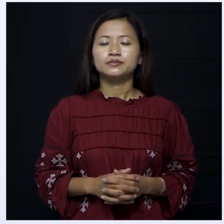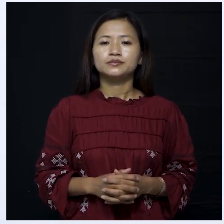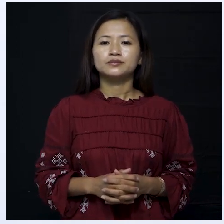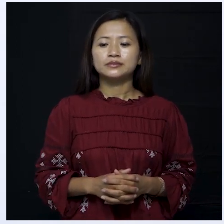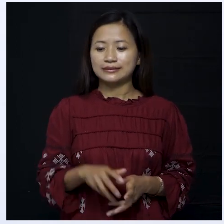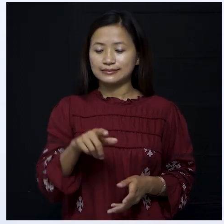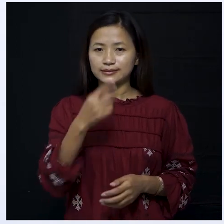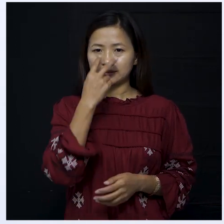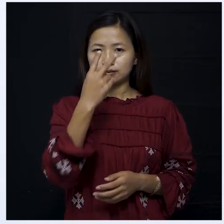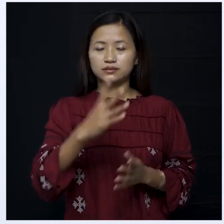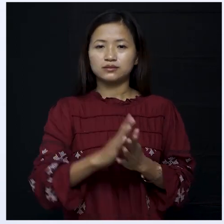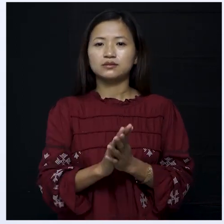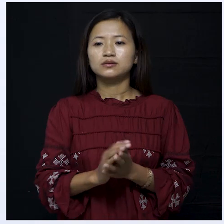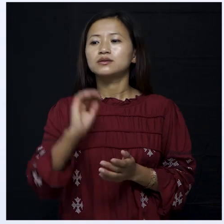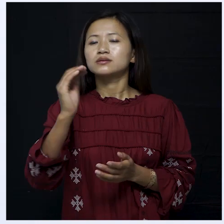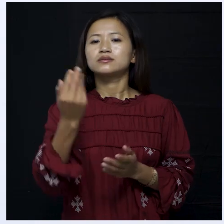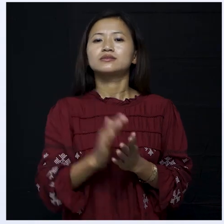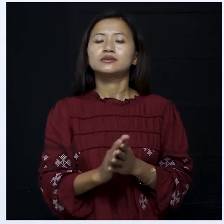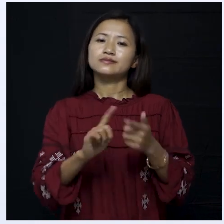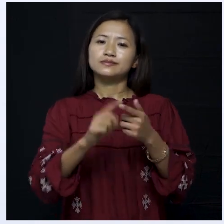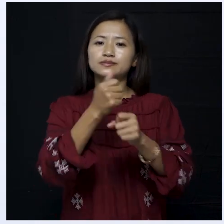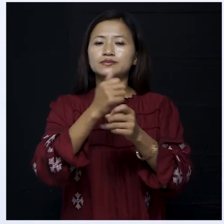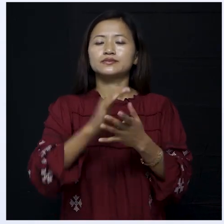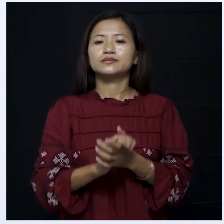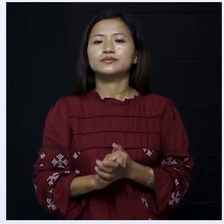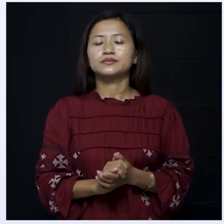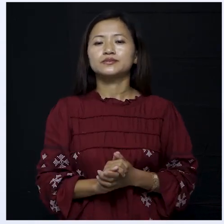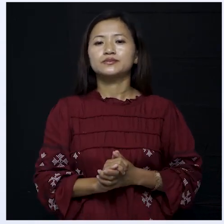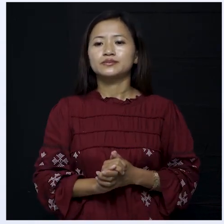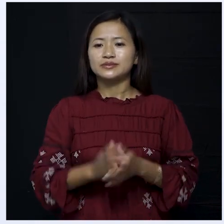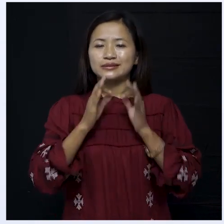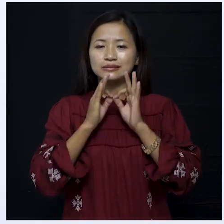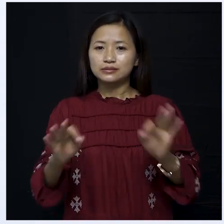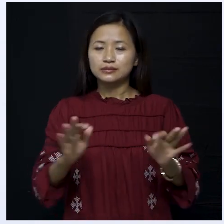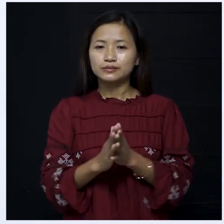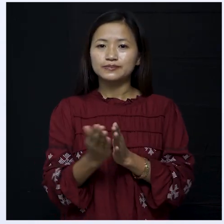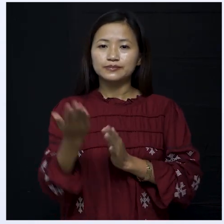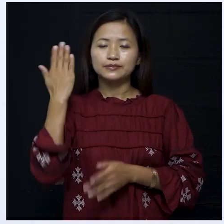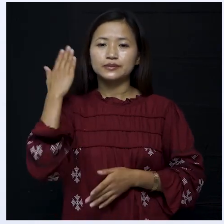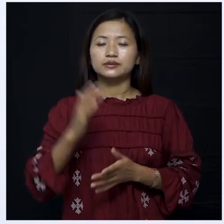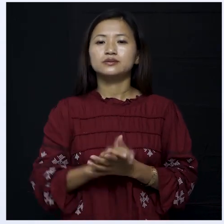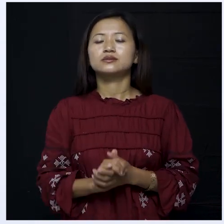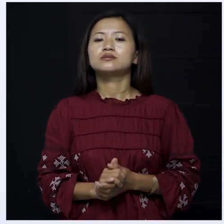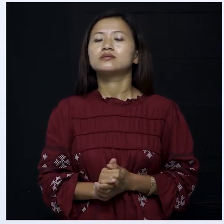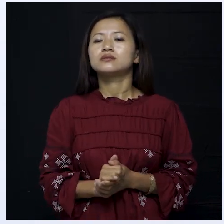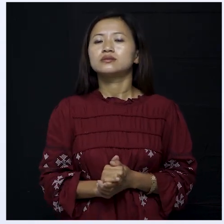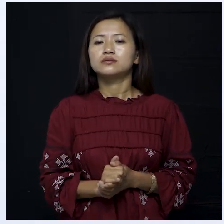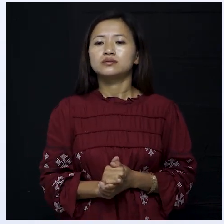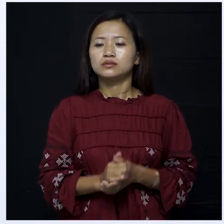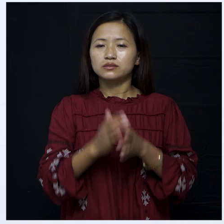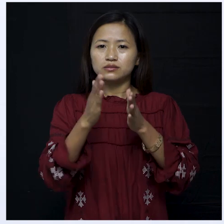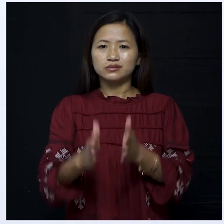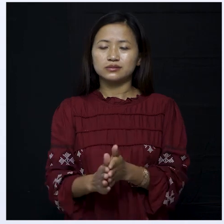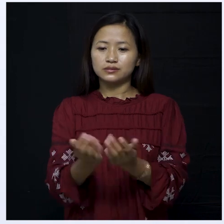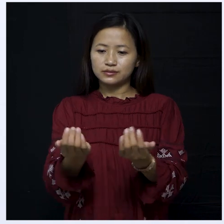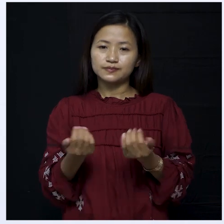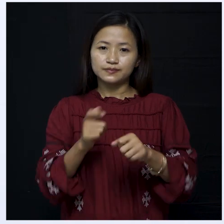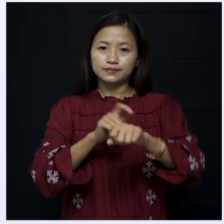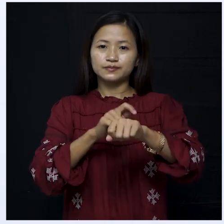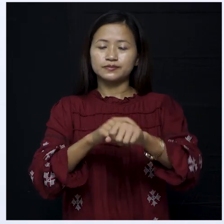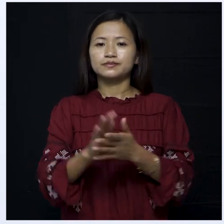Now let's take a look at some of the examples for simple past. For simple past, in order to save time, I would